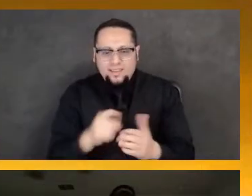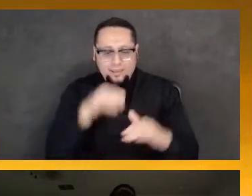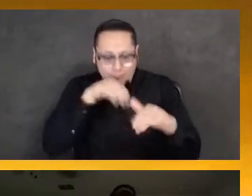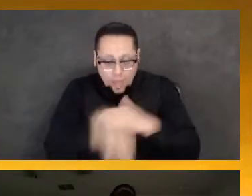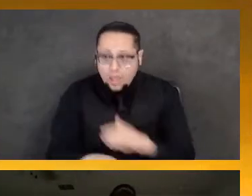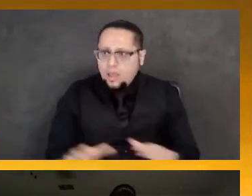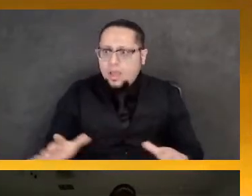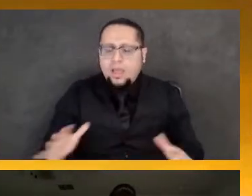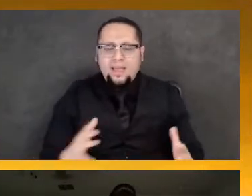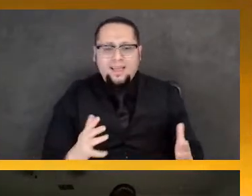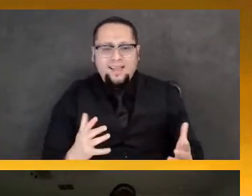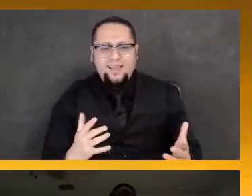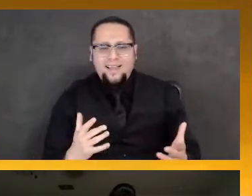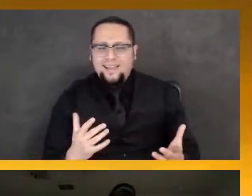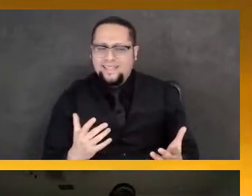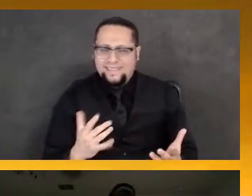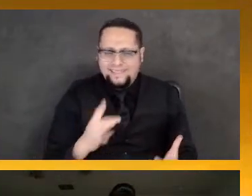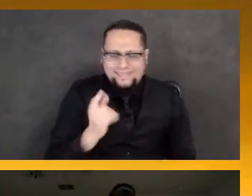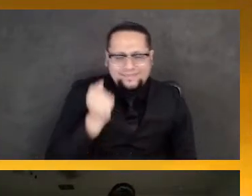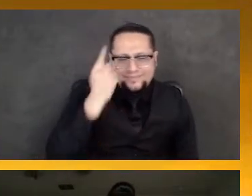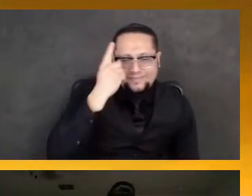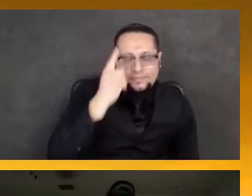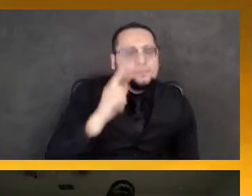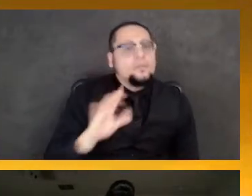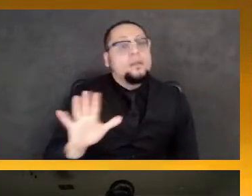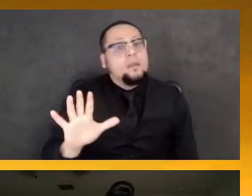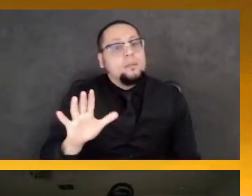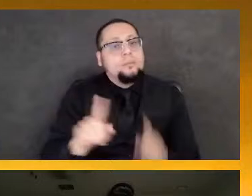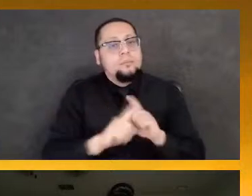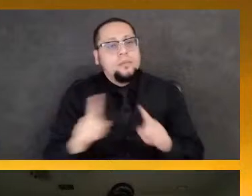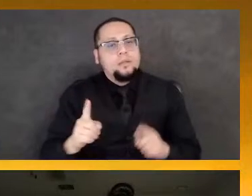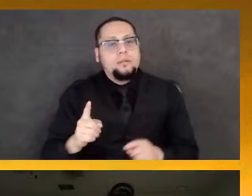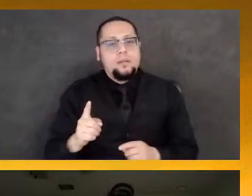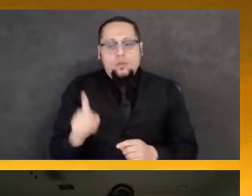But there has to be a way for us to